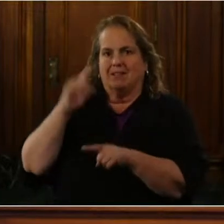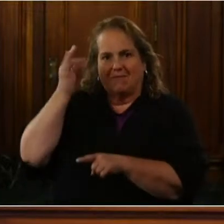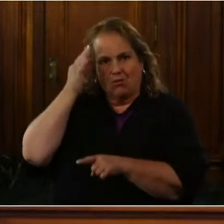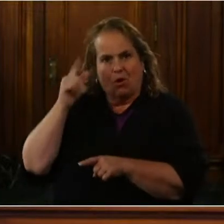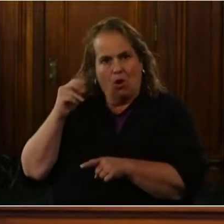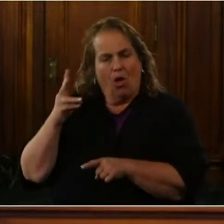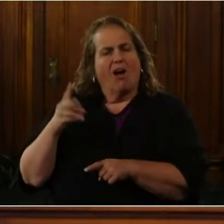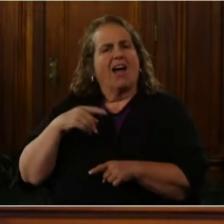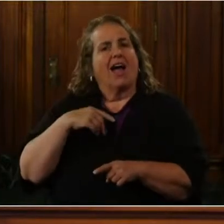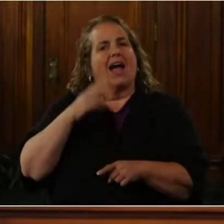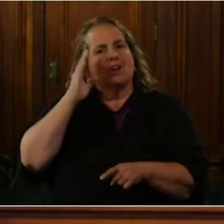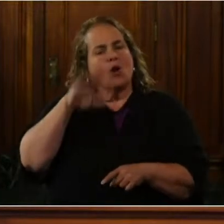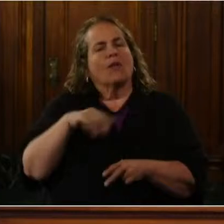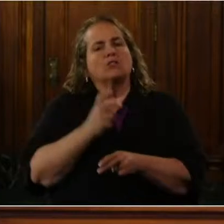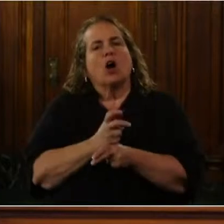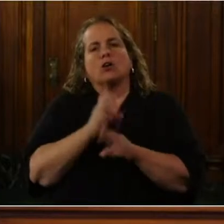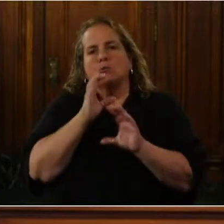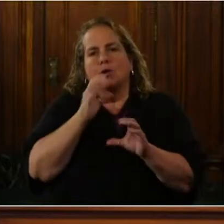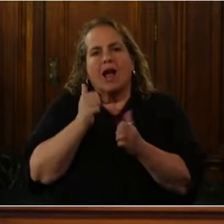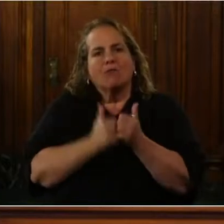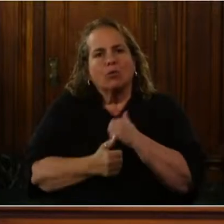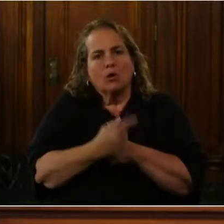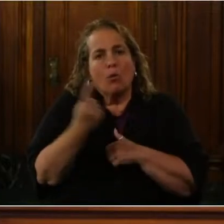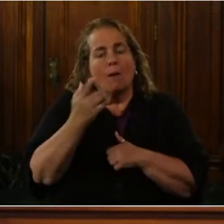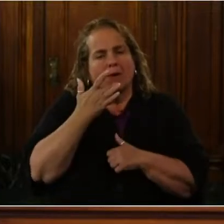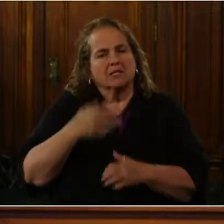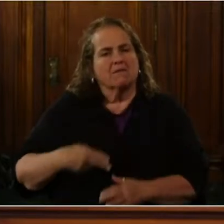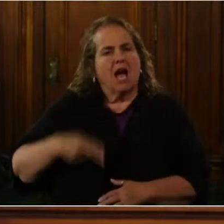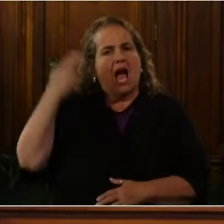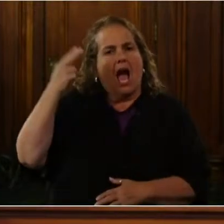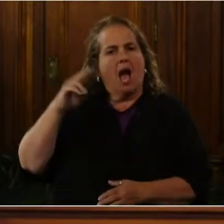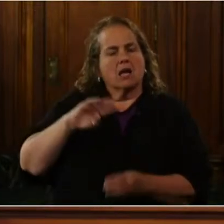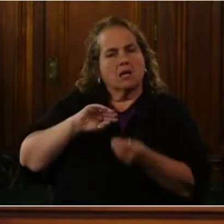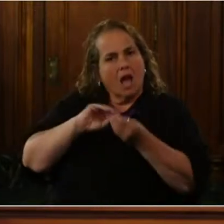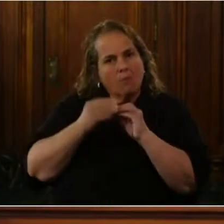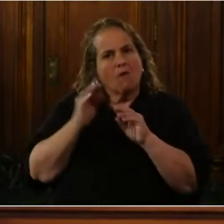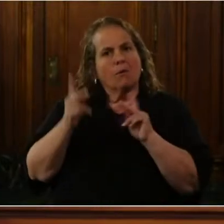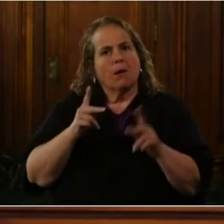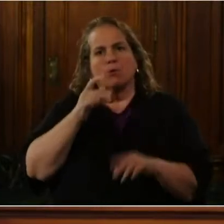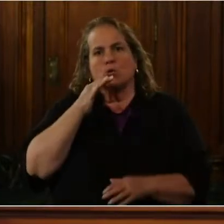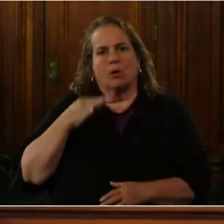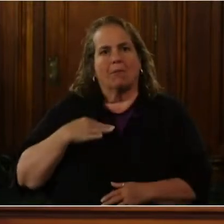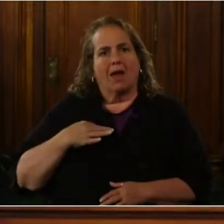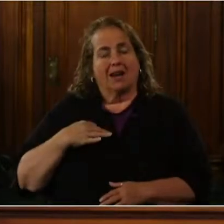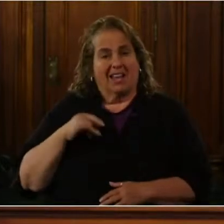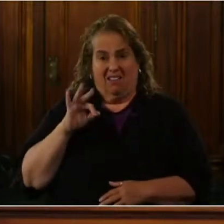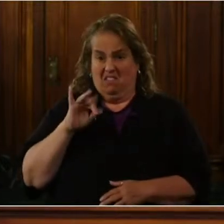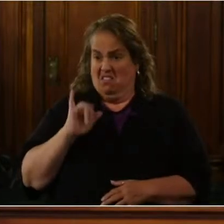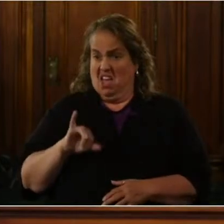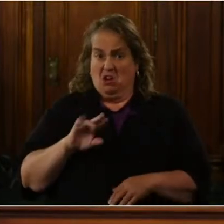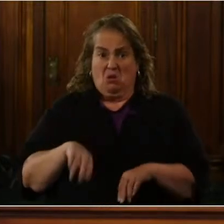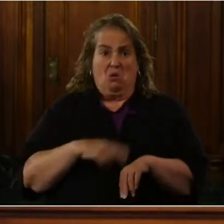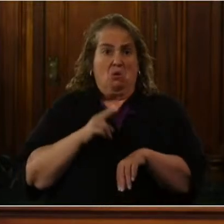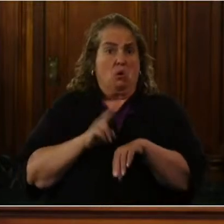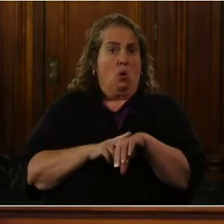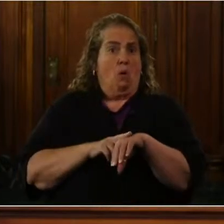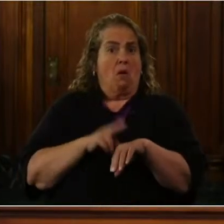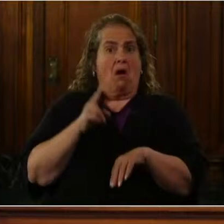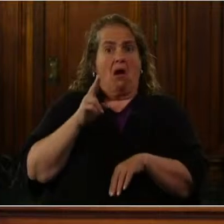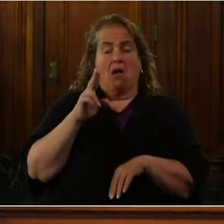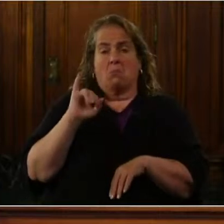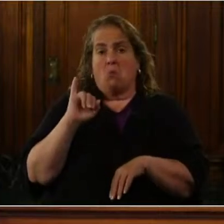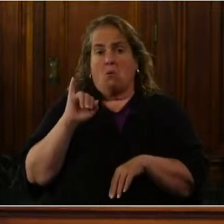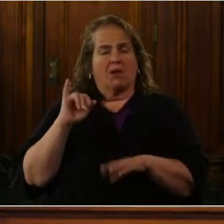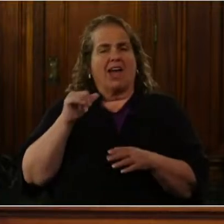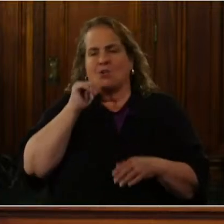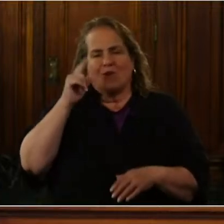because of the high volume that's out there. So if this was normal months of unemployment, I don't think things would